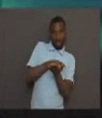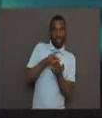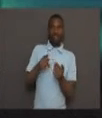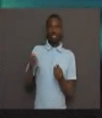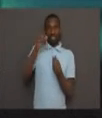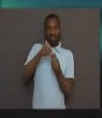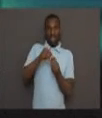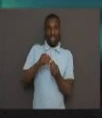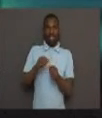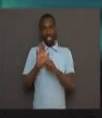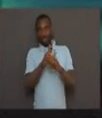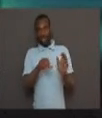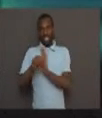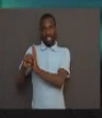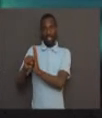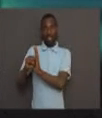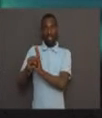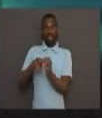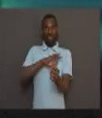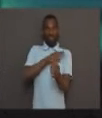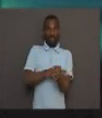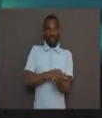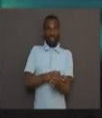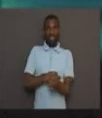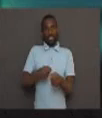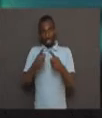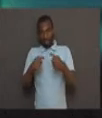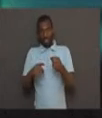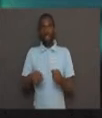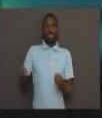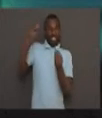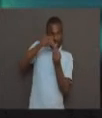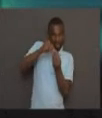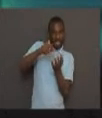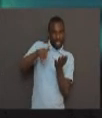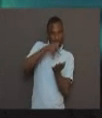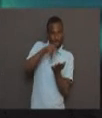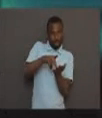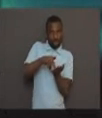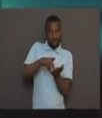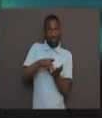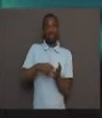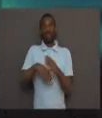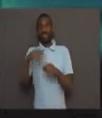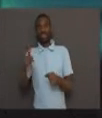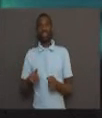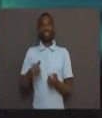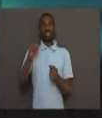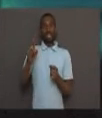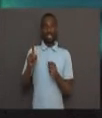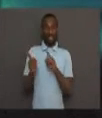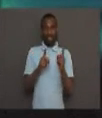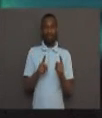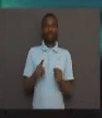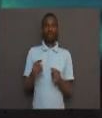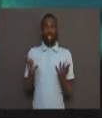additional repelling force of additional protons more than offsets